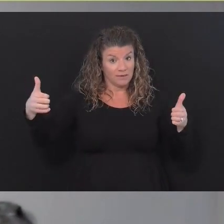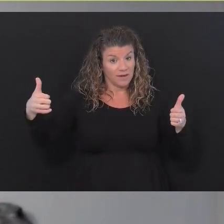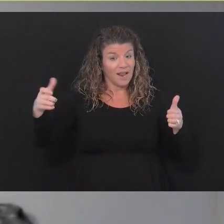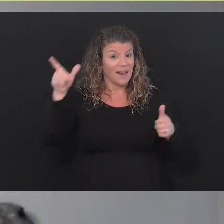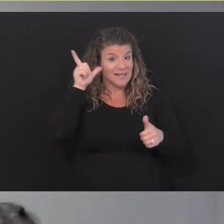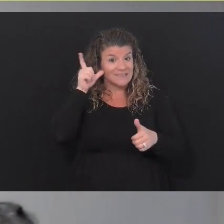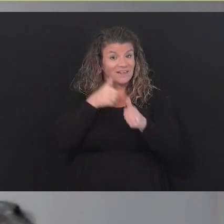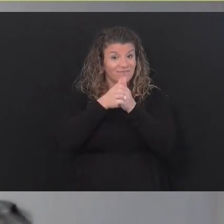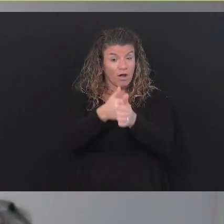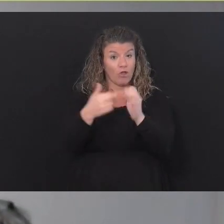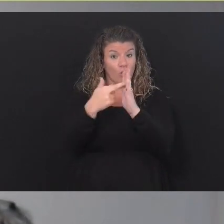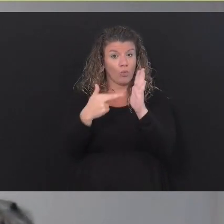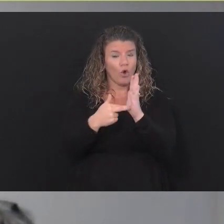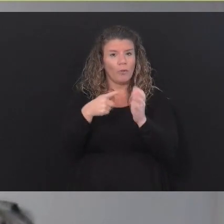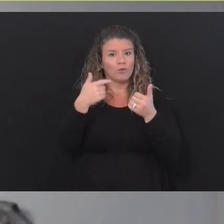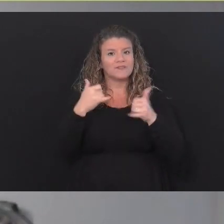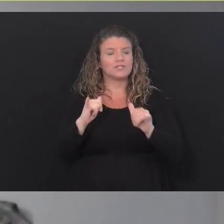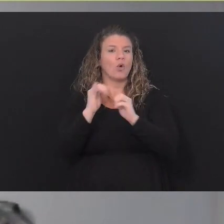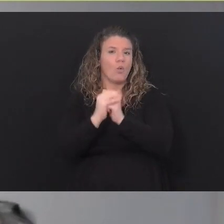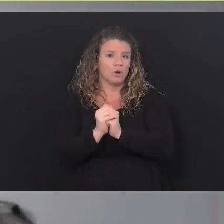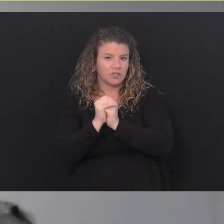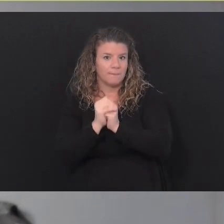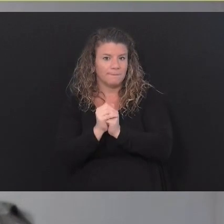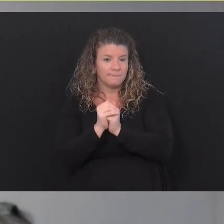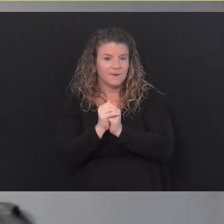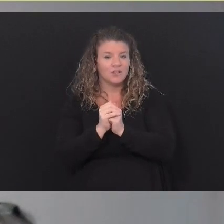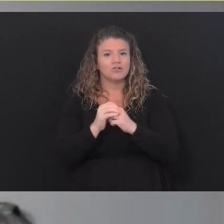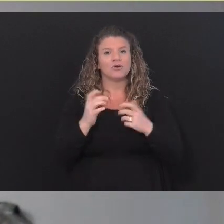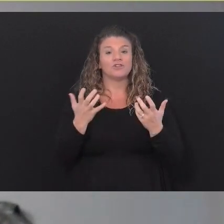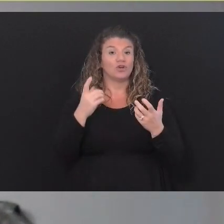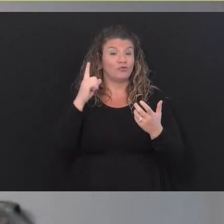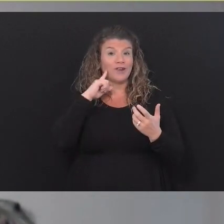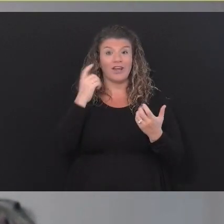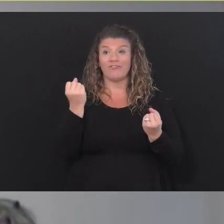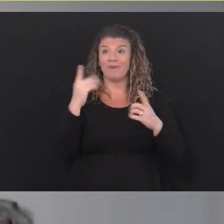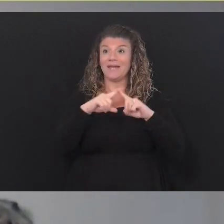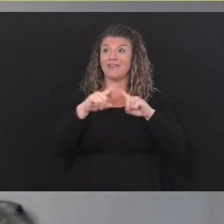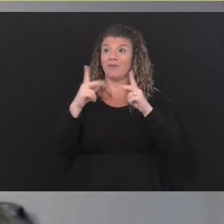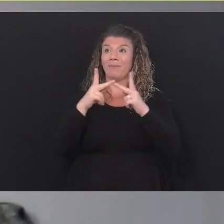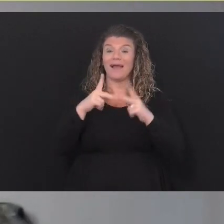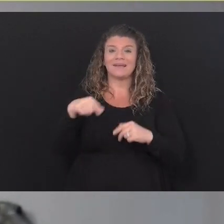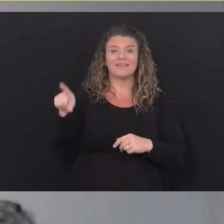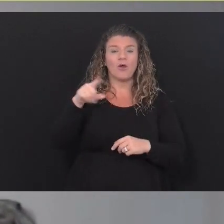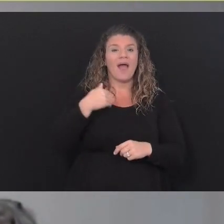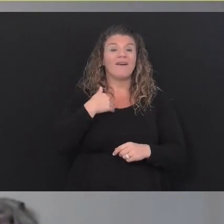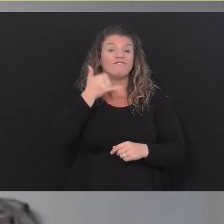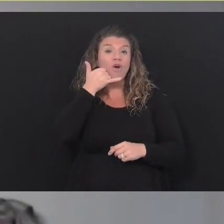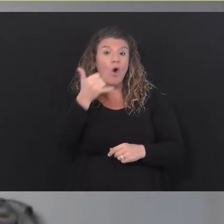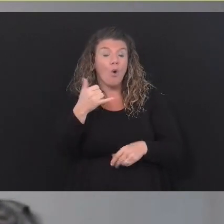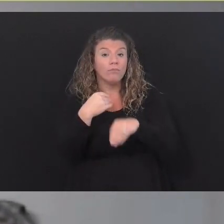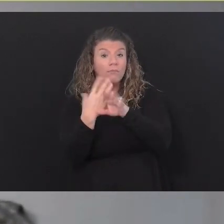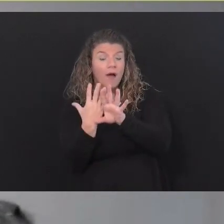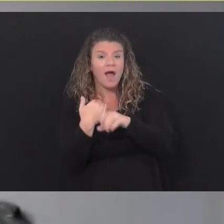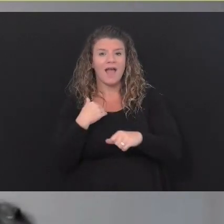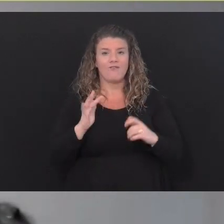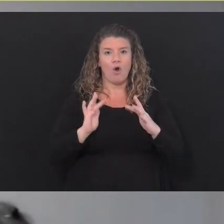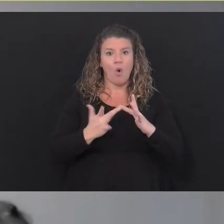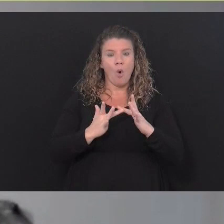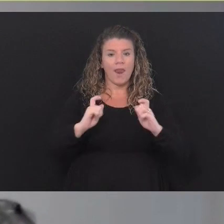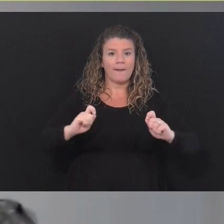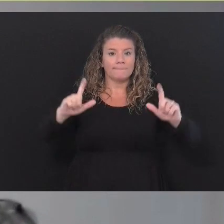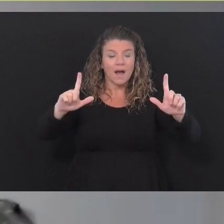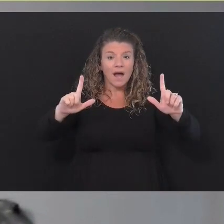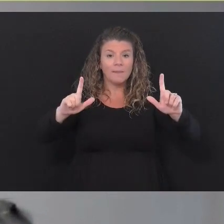practices. So we're hearing places do all kinds of things from phone-based to online